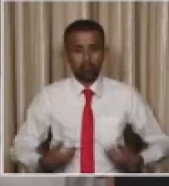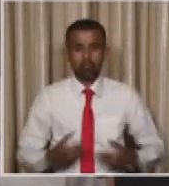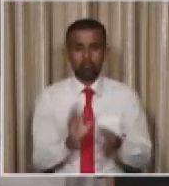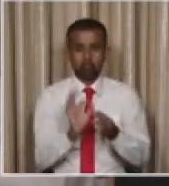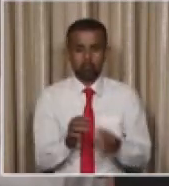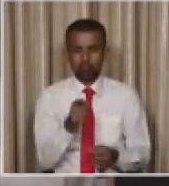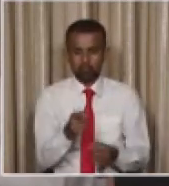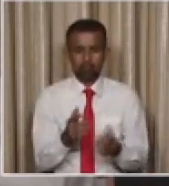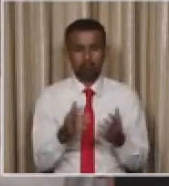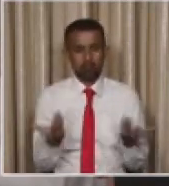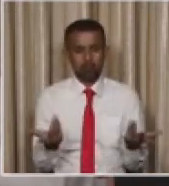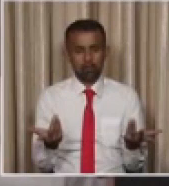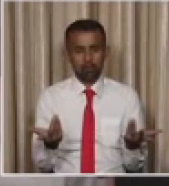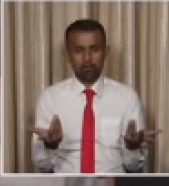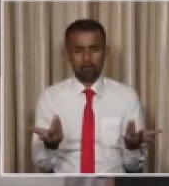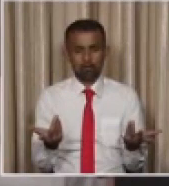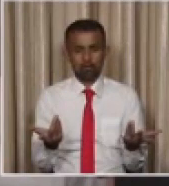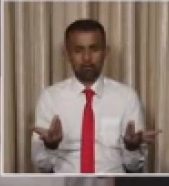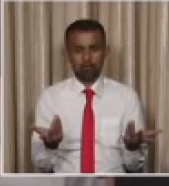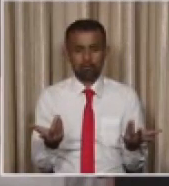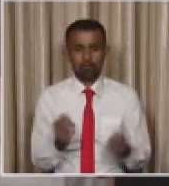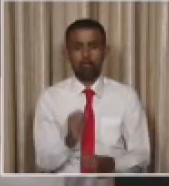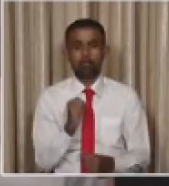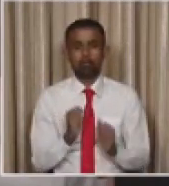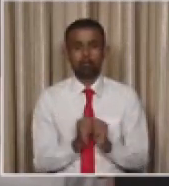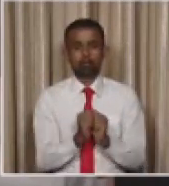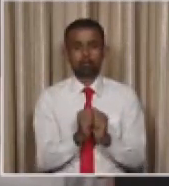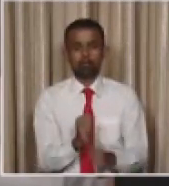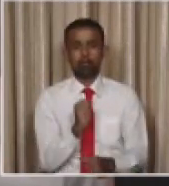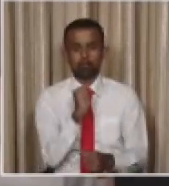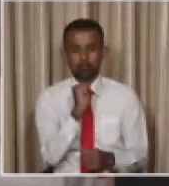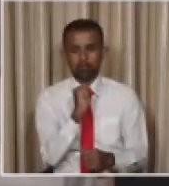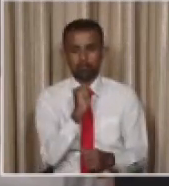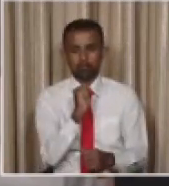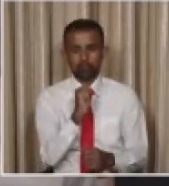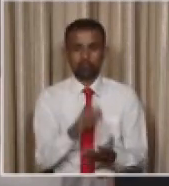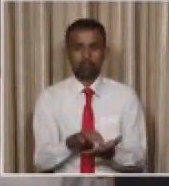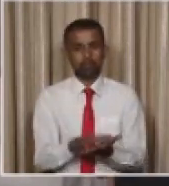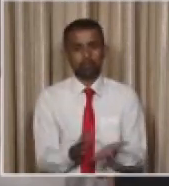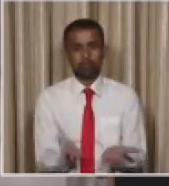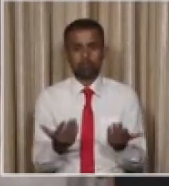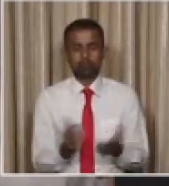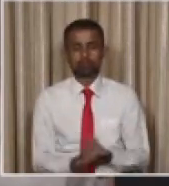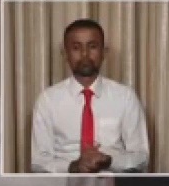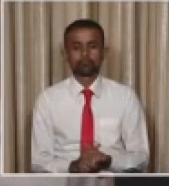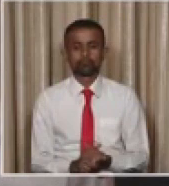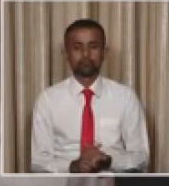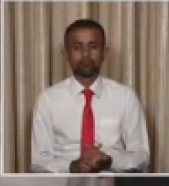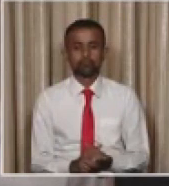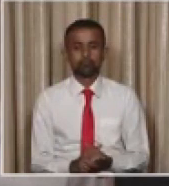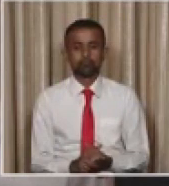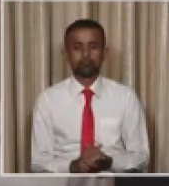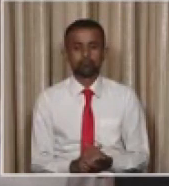in the House. Thirdly is that we are taking up the finance issues, and since I may not be here at that time, I just want to tell the House